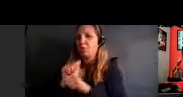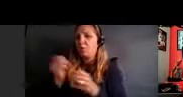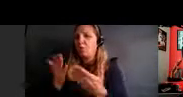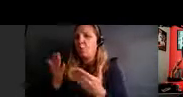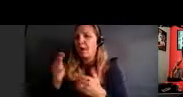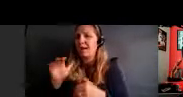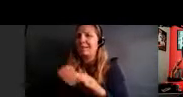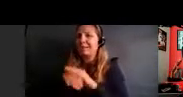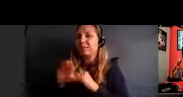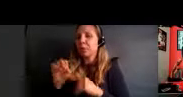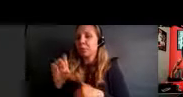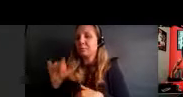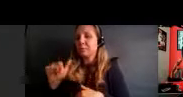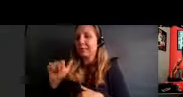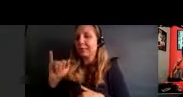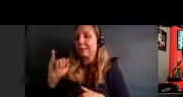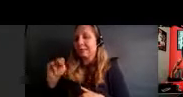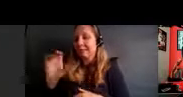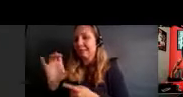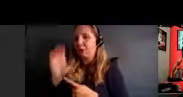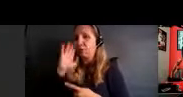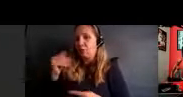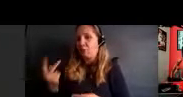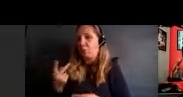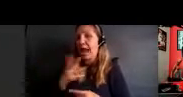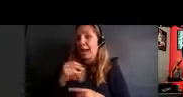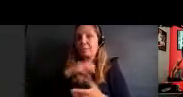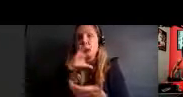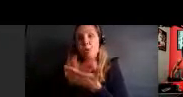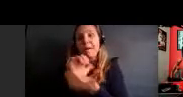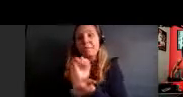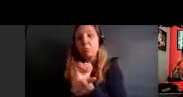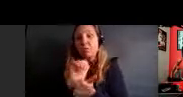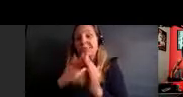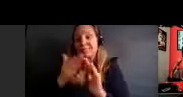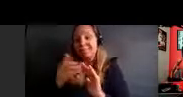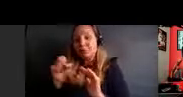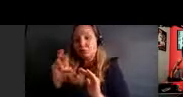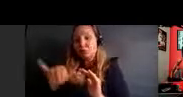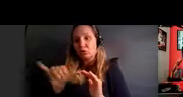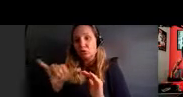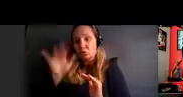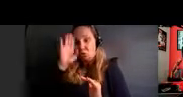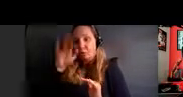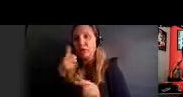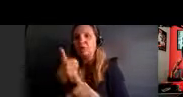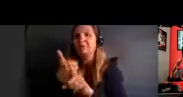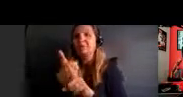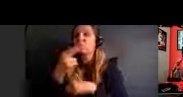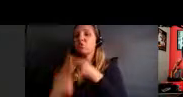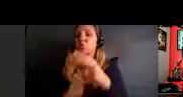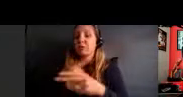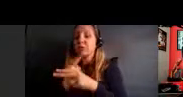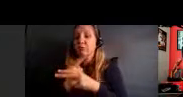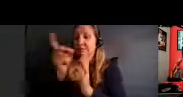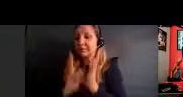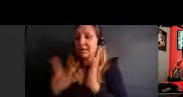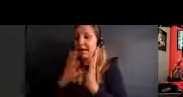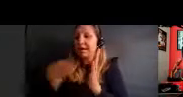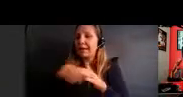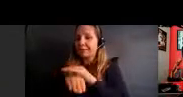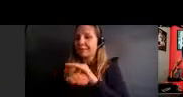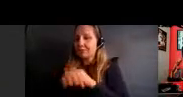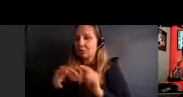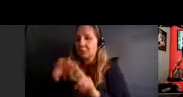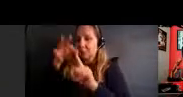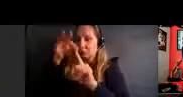all the times that we've interacted, and my wife, who works at the City of Surrey. She's actually the Universal Design and Accessibility Specialist. And she did